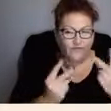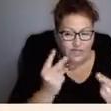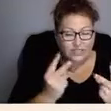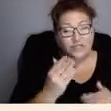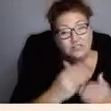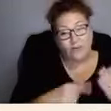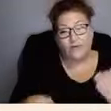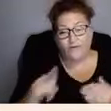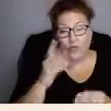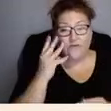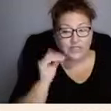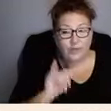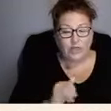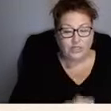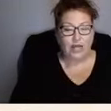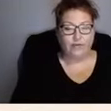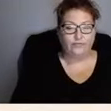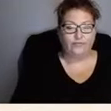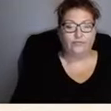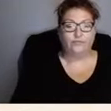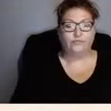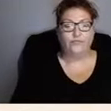that.